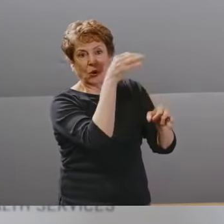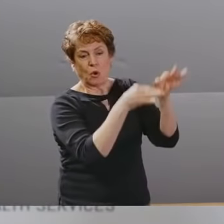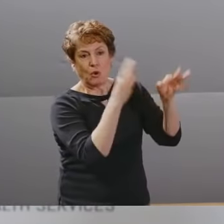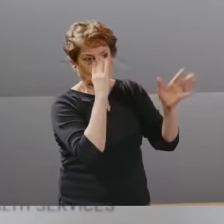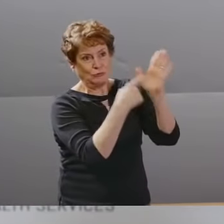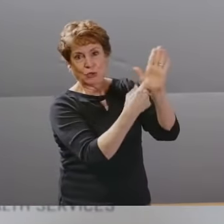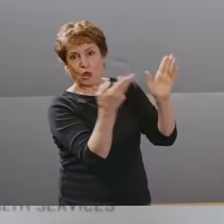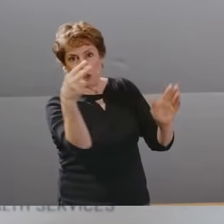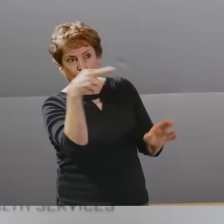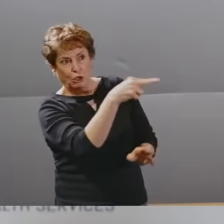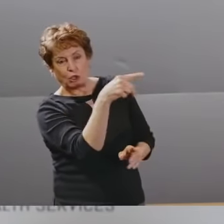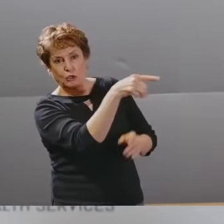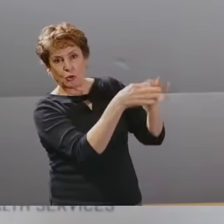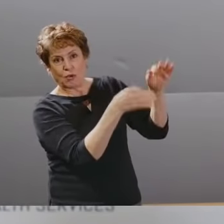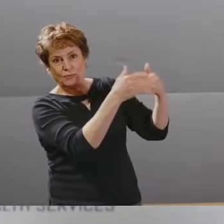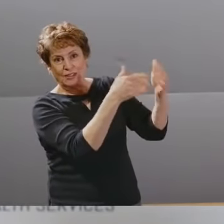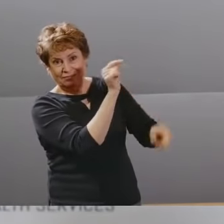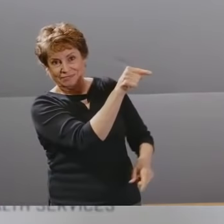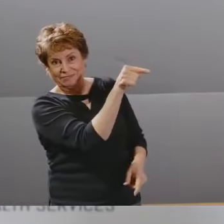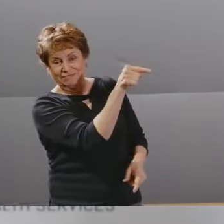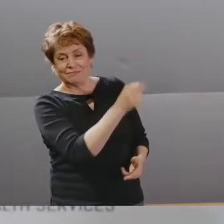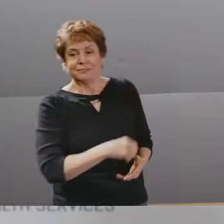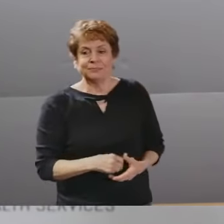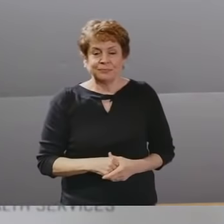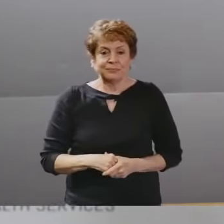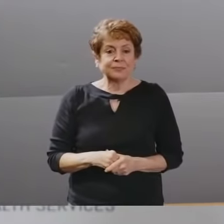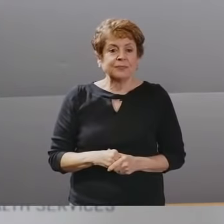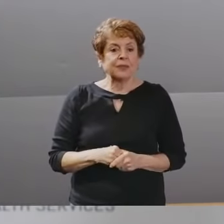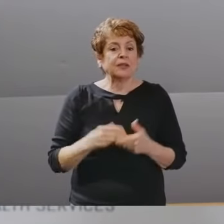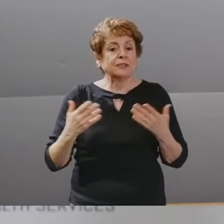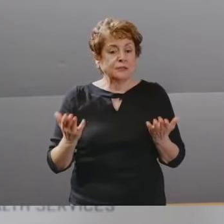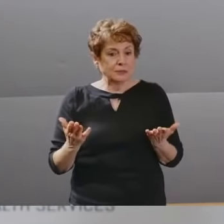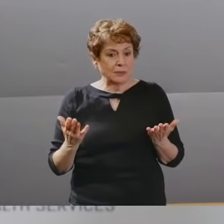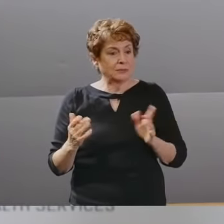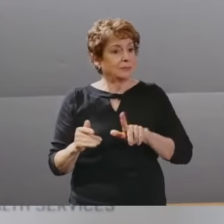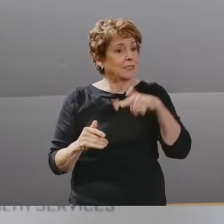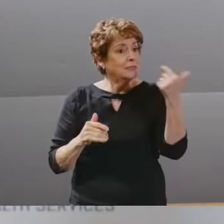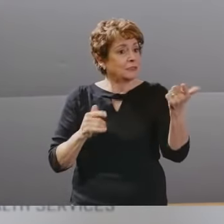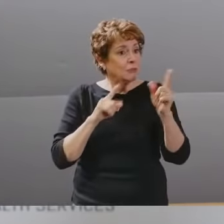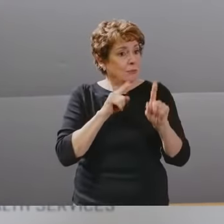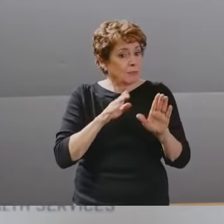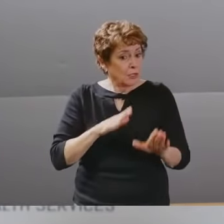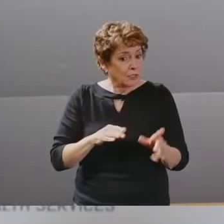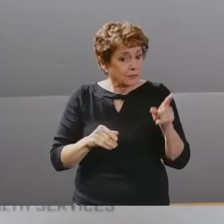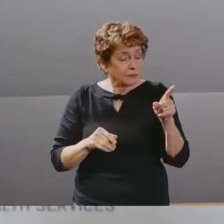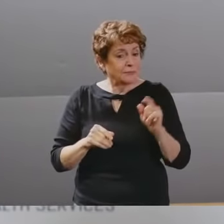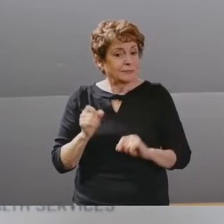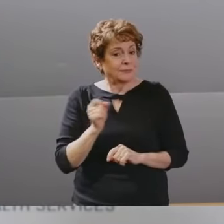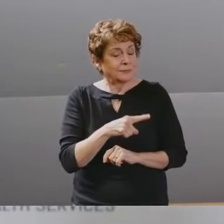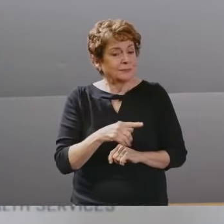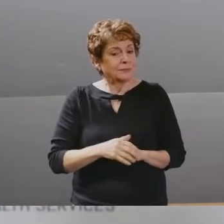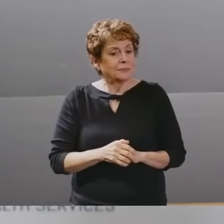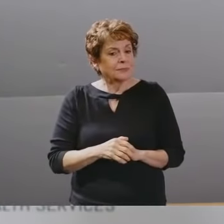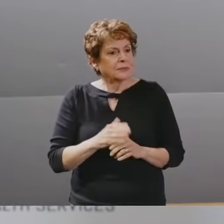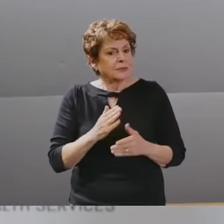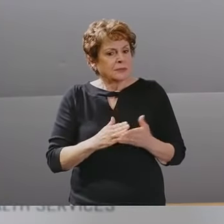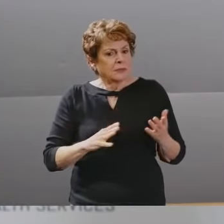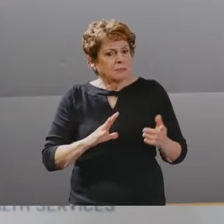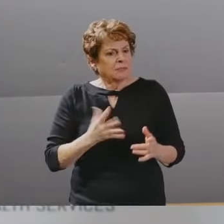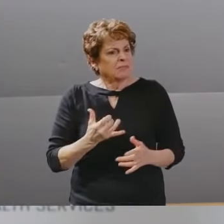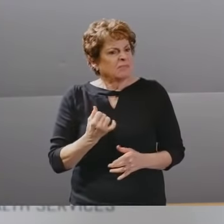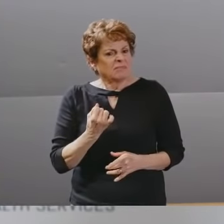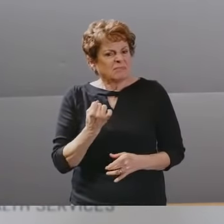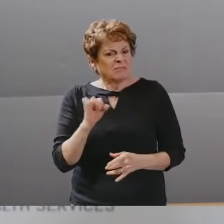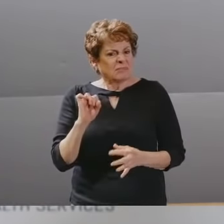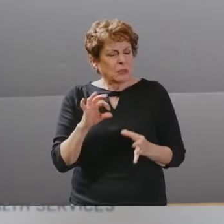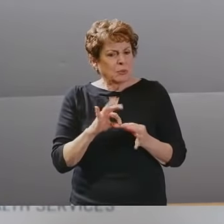Couple News. questions, and following up on that, I mean, with the silence that we've heard from you since Election Day, are you afraid that's leading to any more uncertainty when it comes to this? Because a lot of people